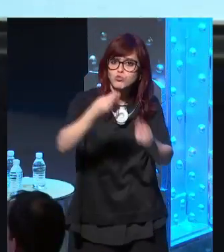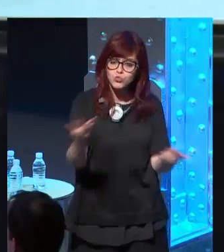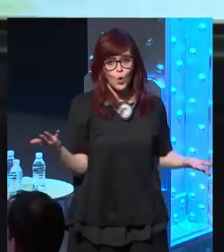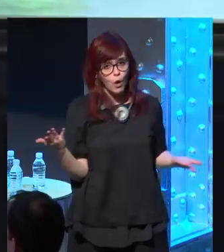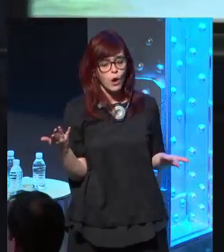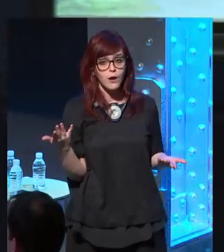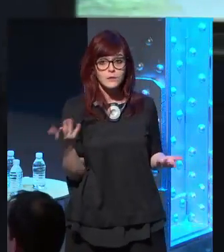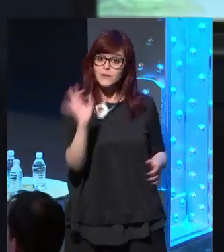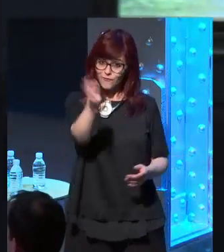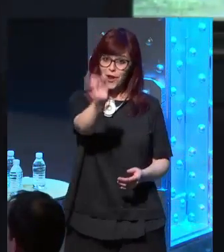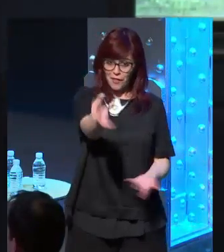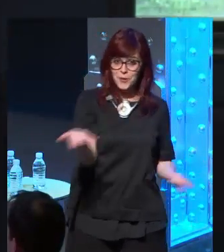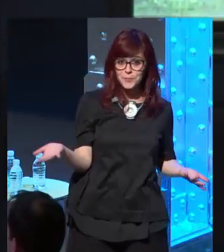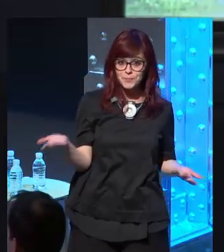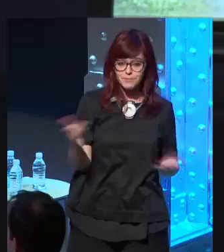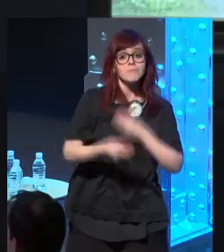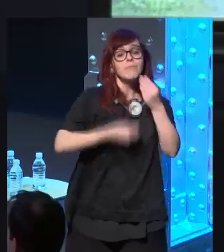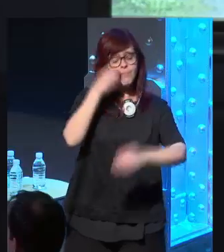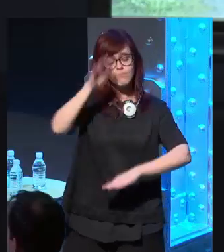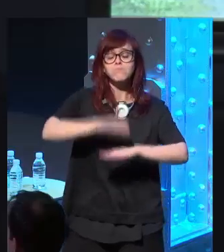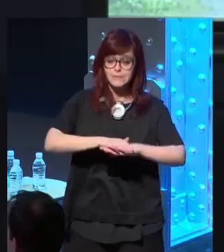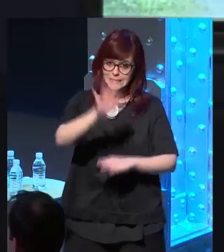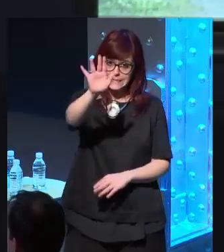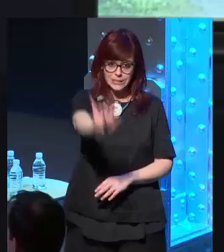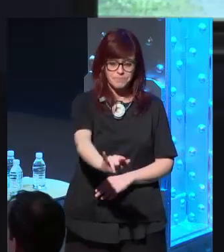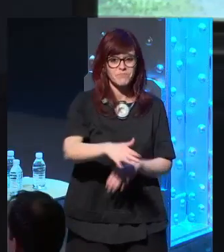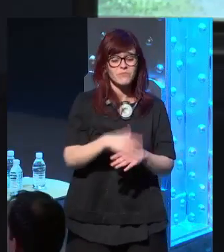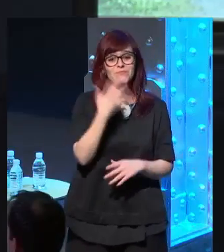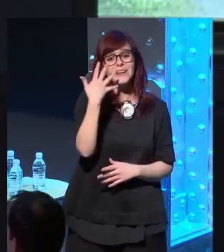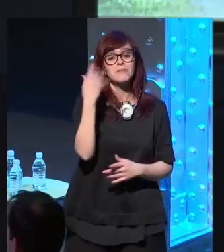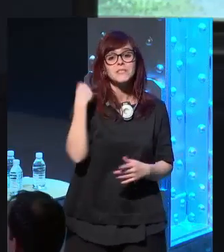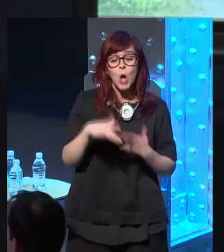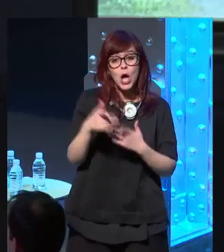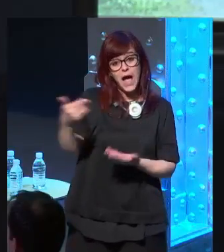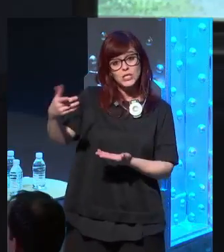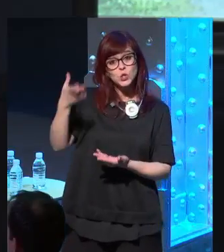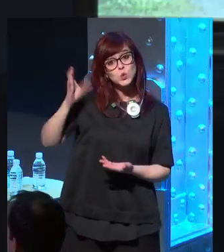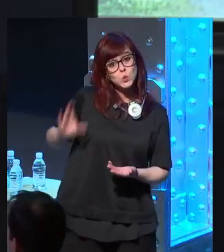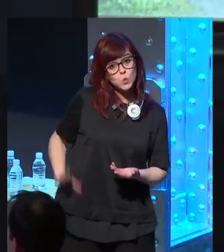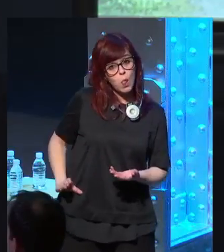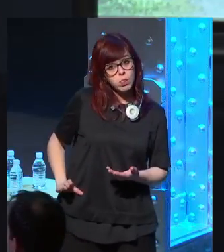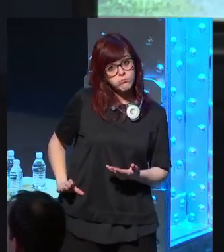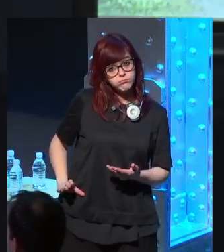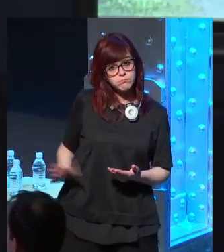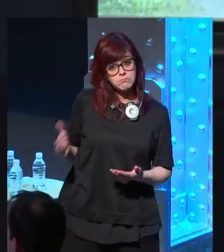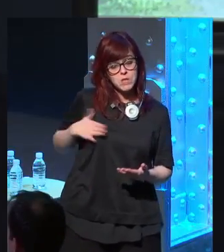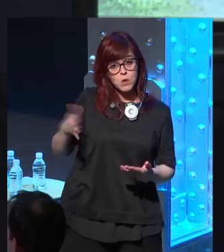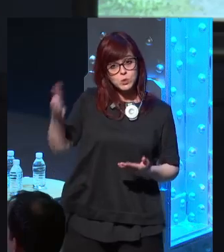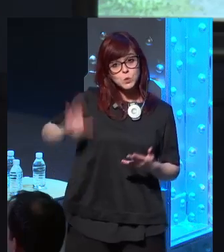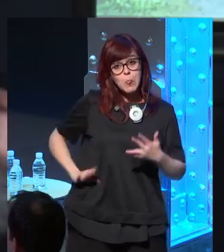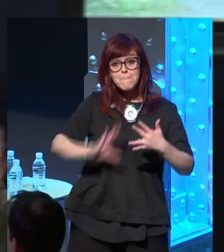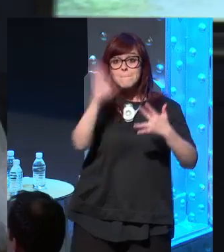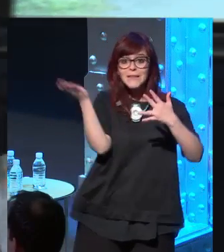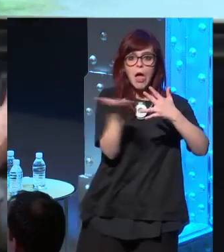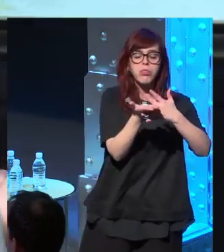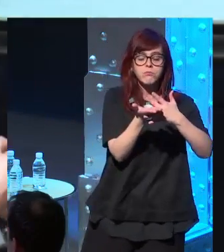is true. We do. I pay around 50% of my income in tax. But I,